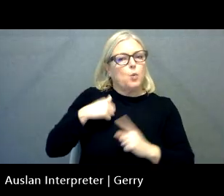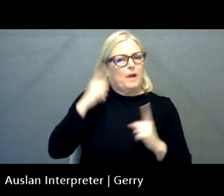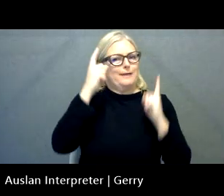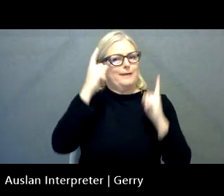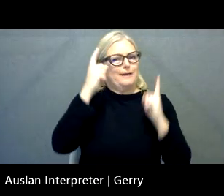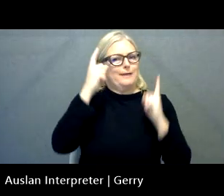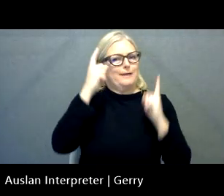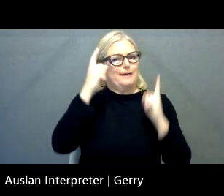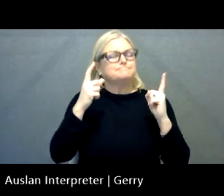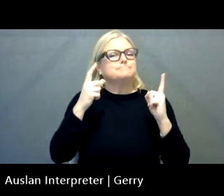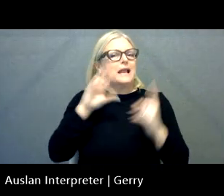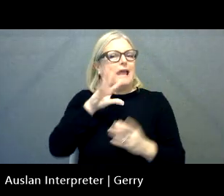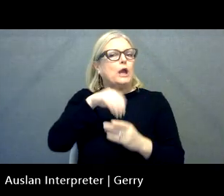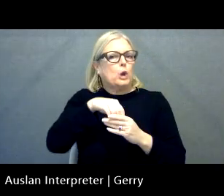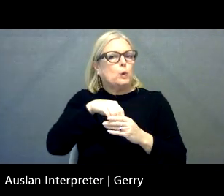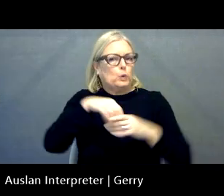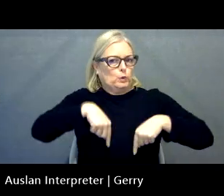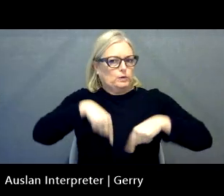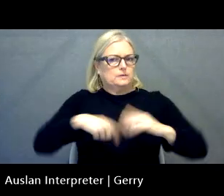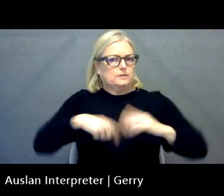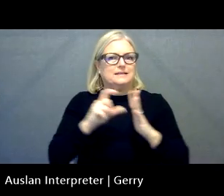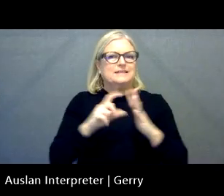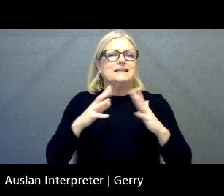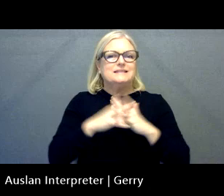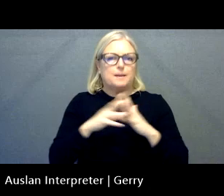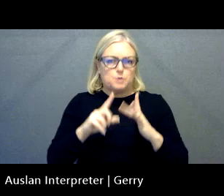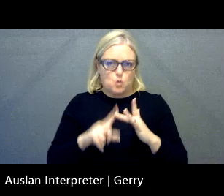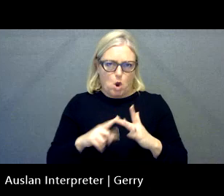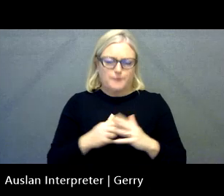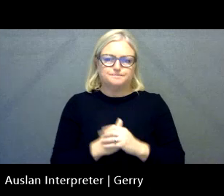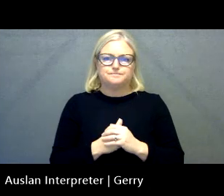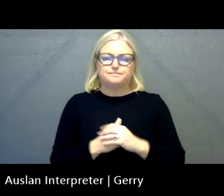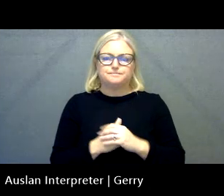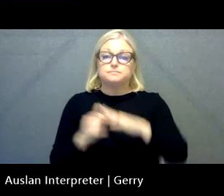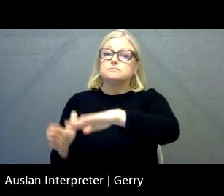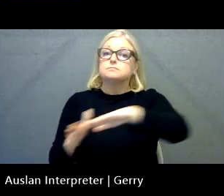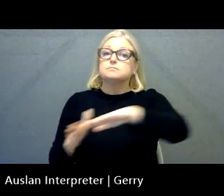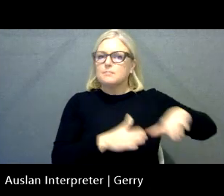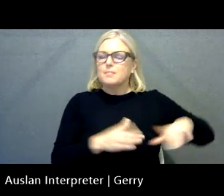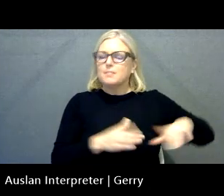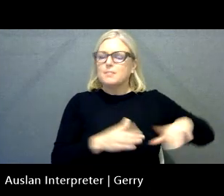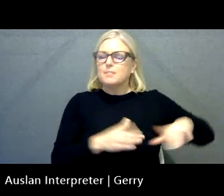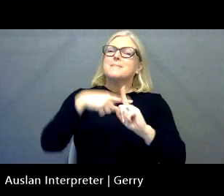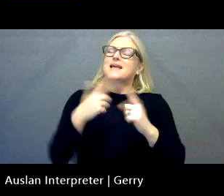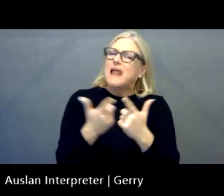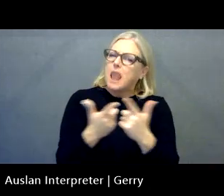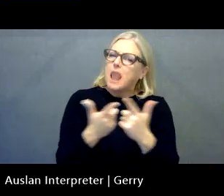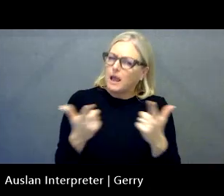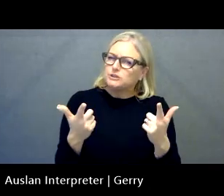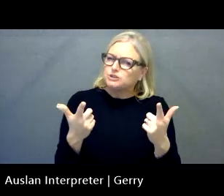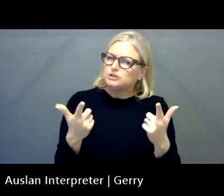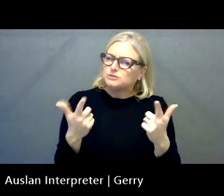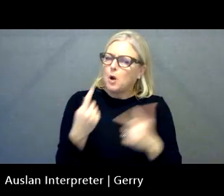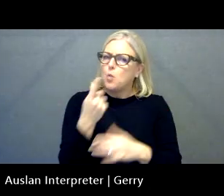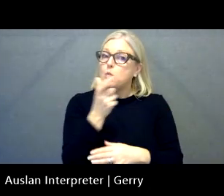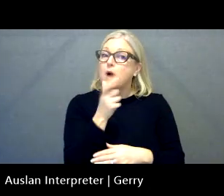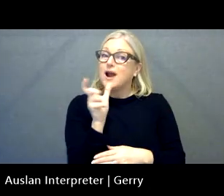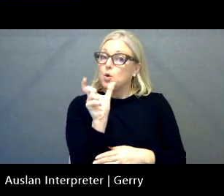of the terminology that was being used. Domains is a very common term that's used in this area